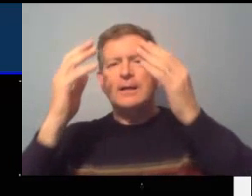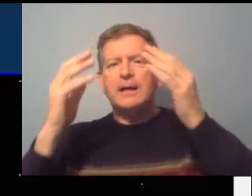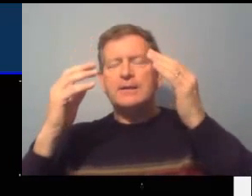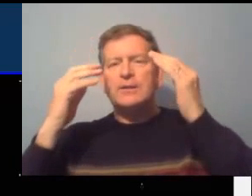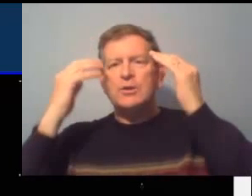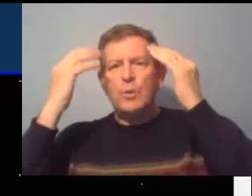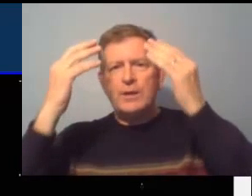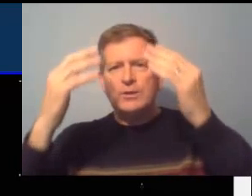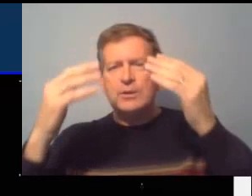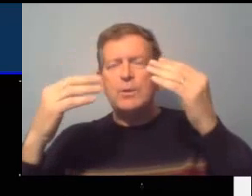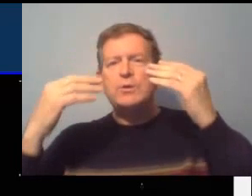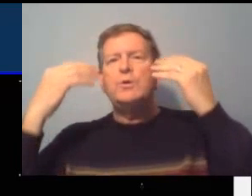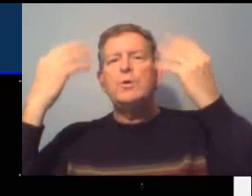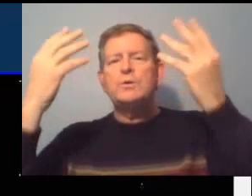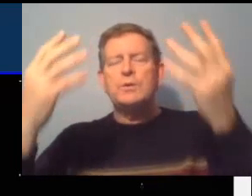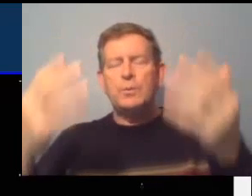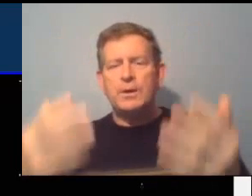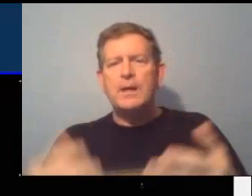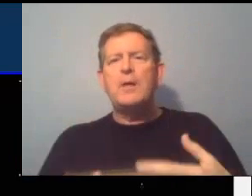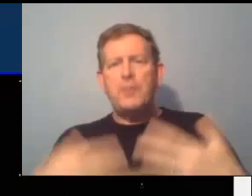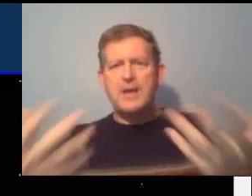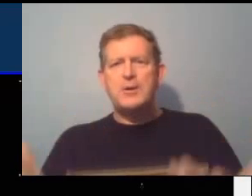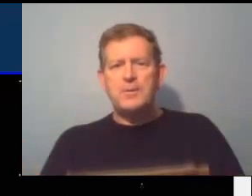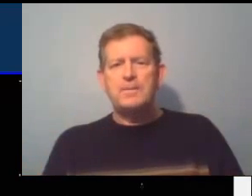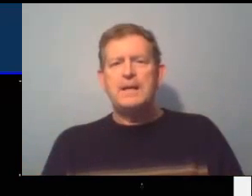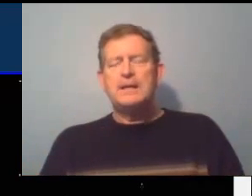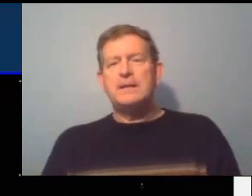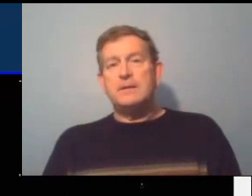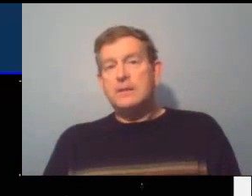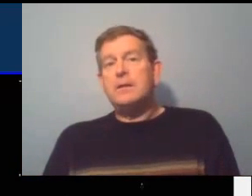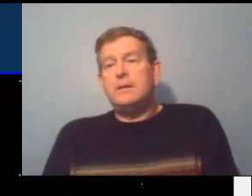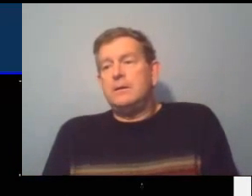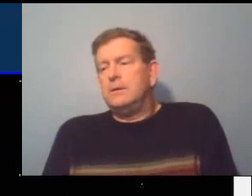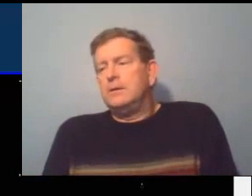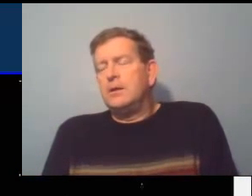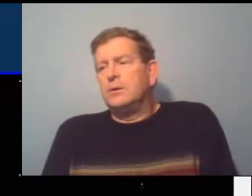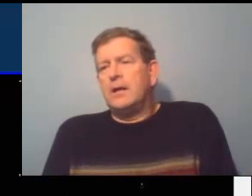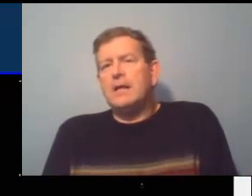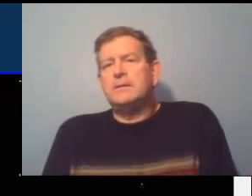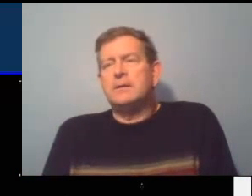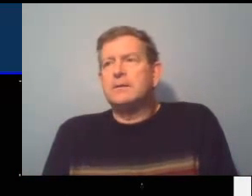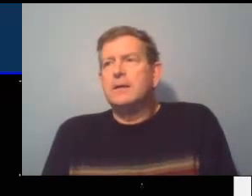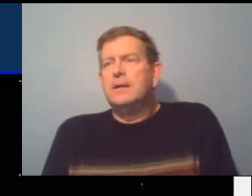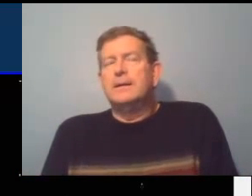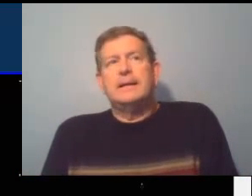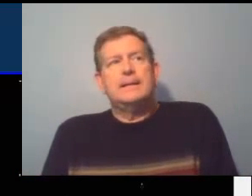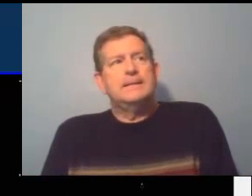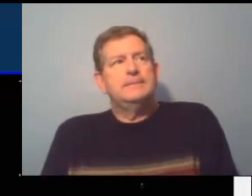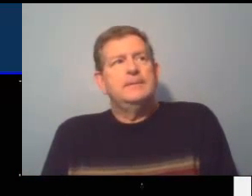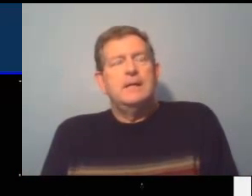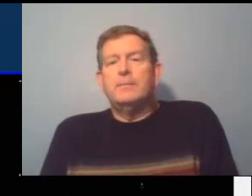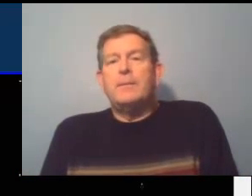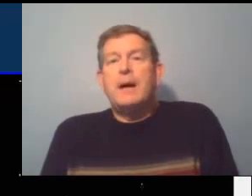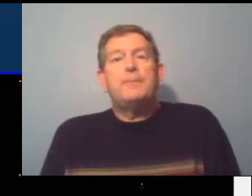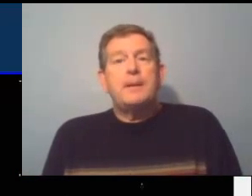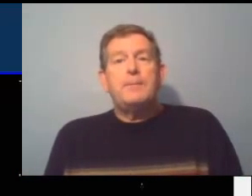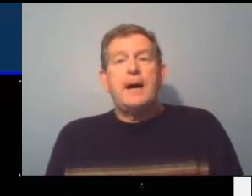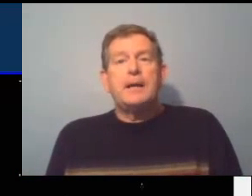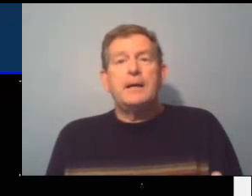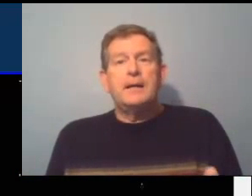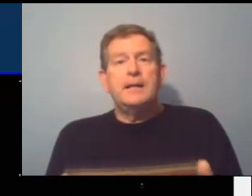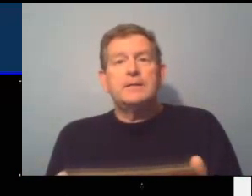imagine situations in which you use the word thank you. Say, sí, digo gracias.